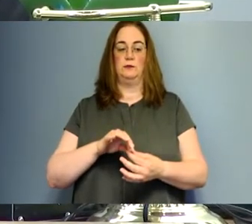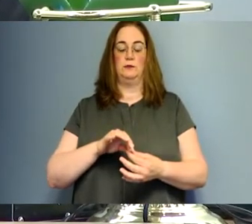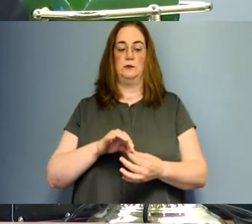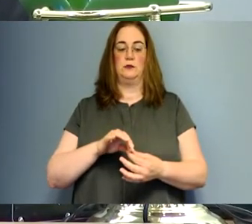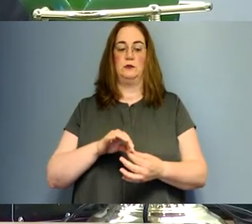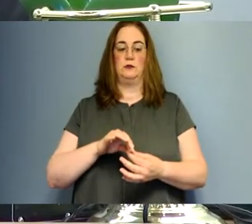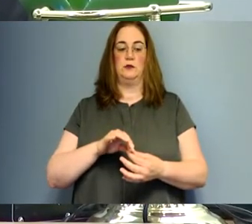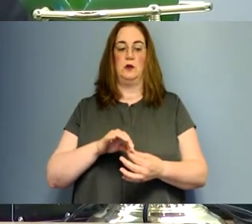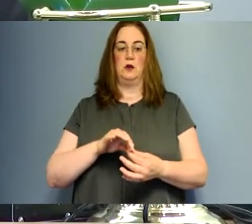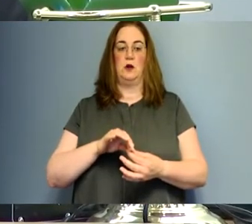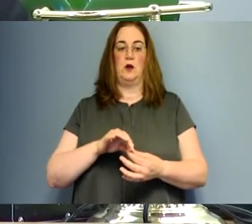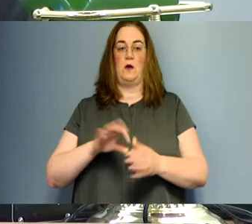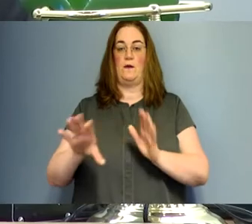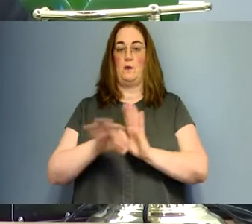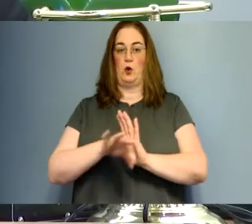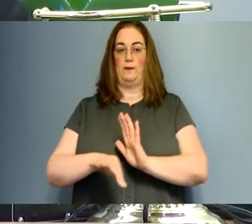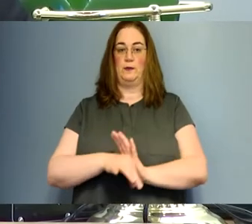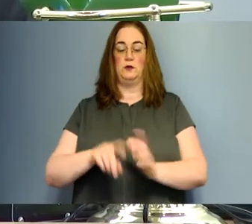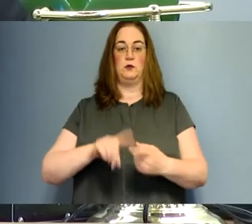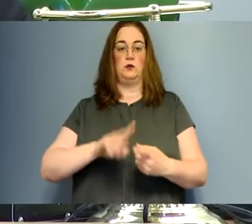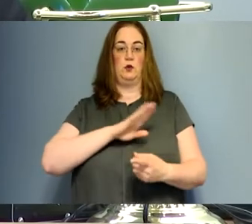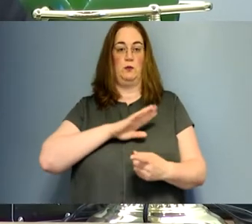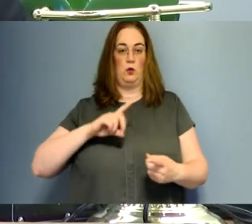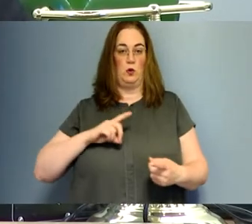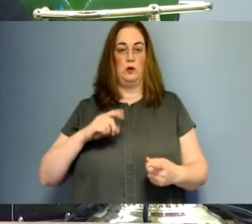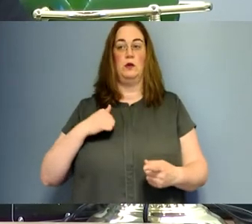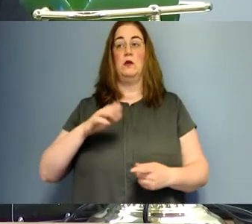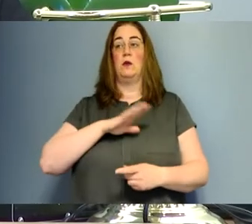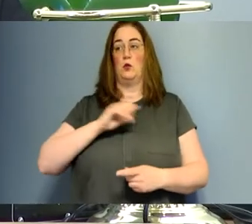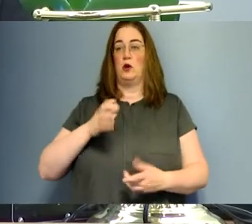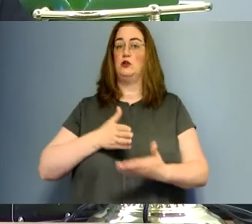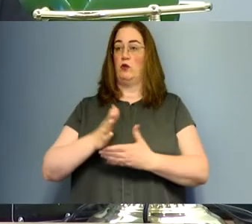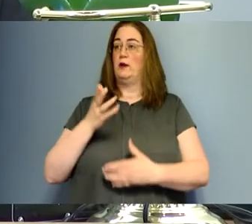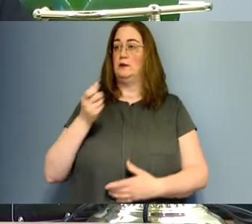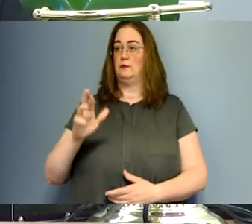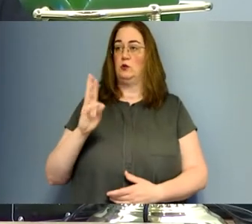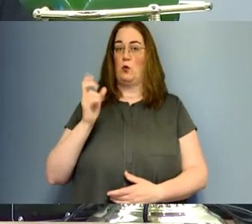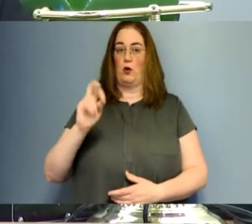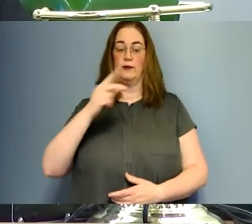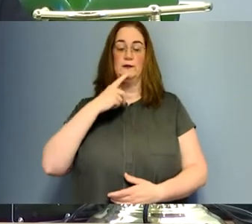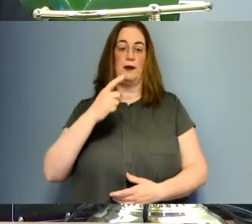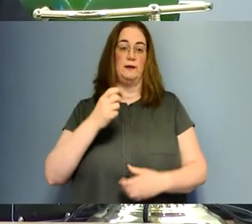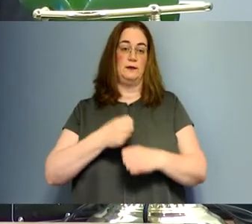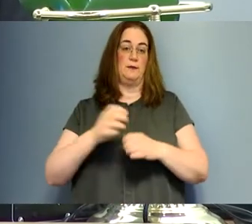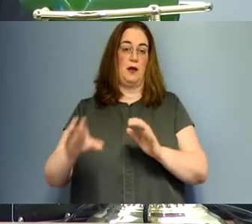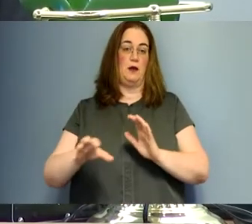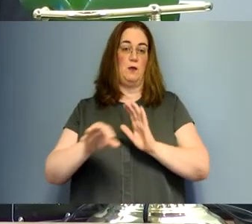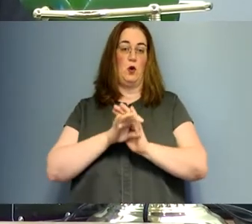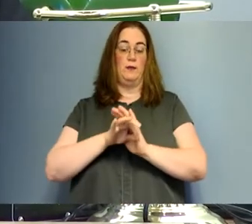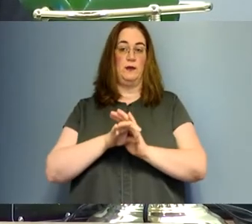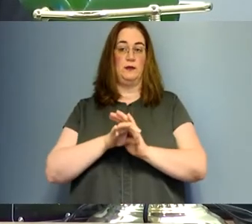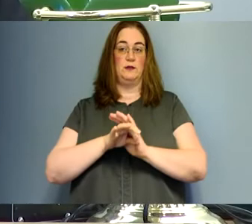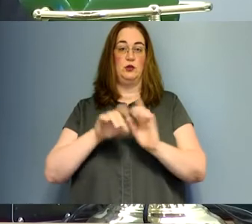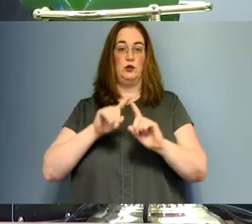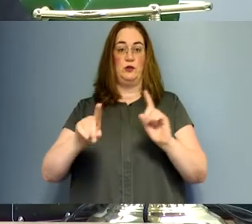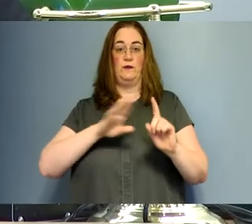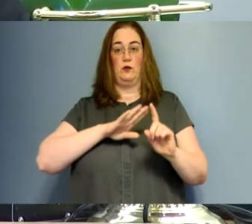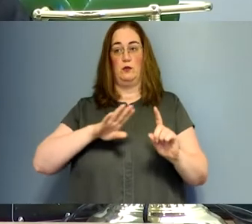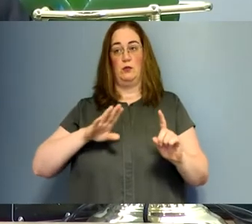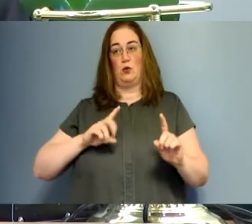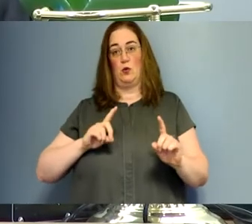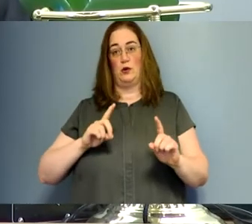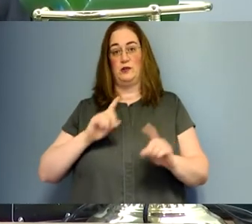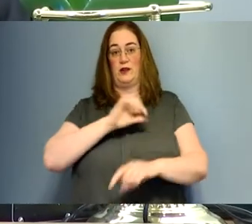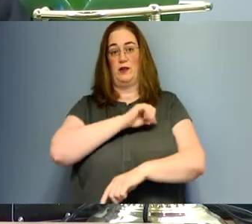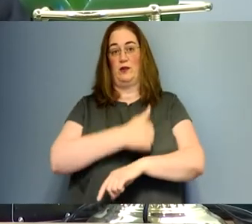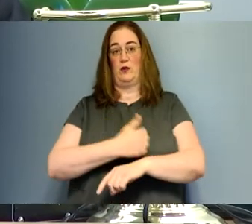In terms of appointments to boards, you know, the board has the right, as Mr. Warren said, to make appointments to different boards and authorities as